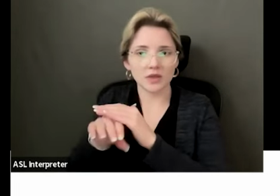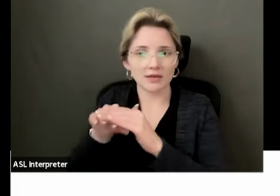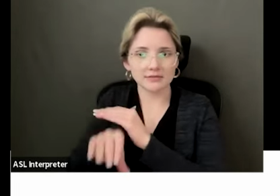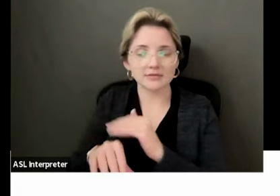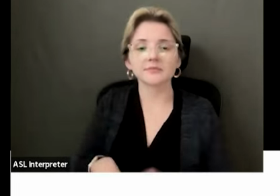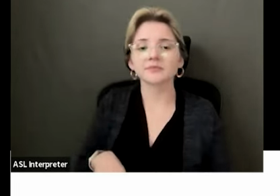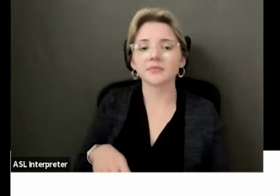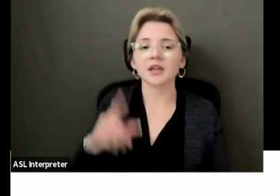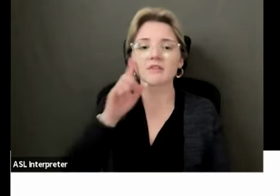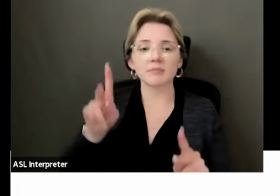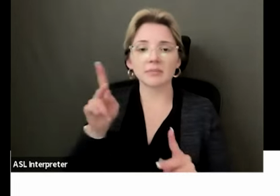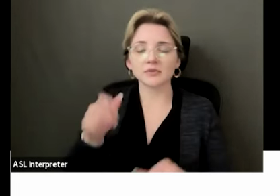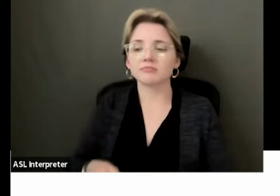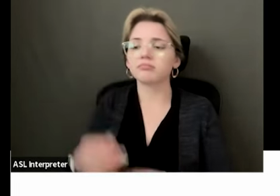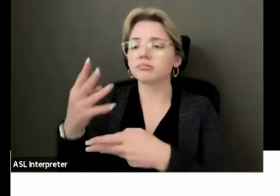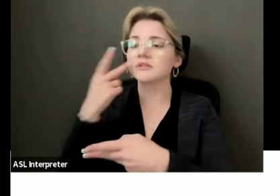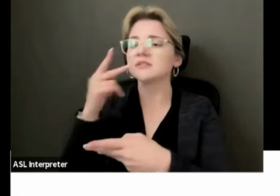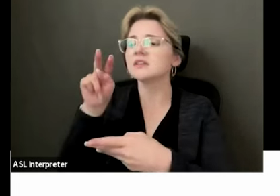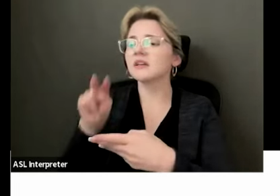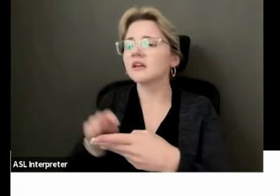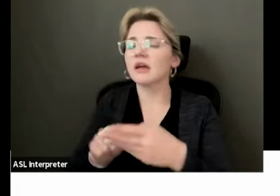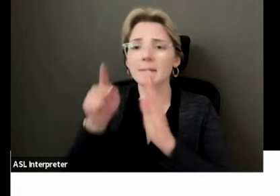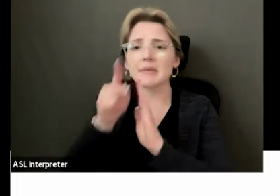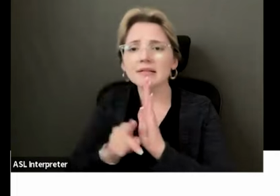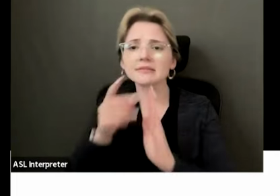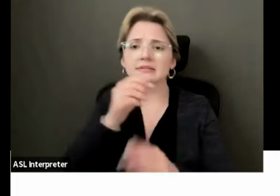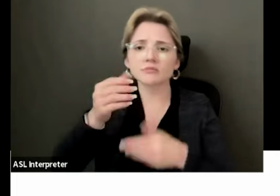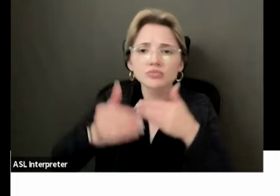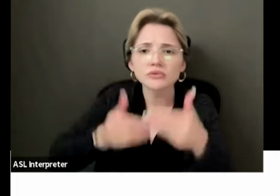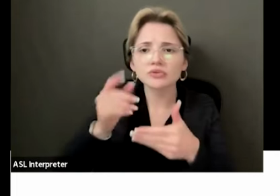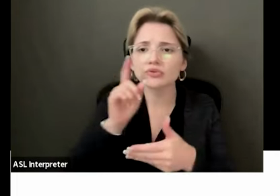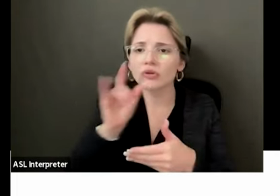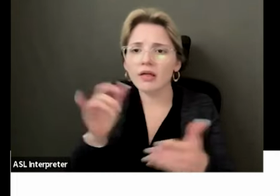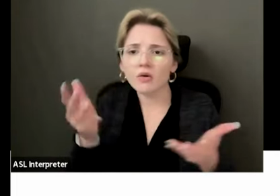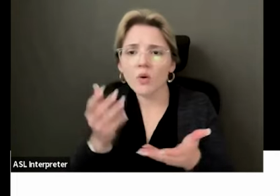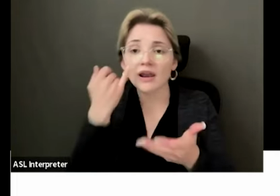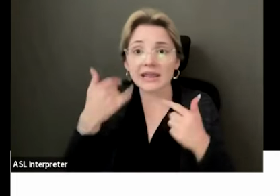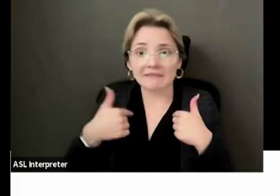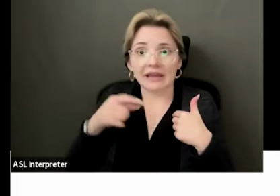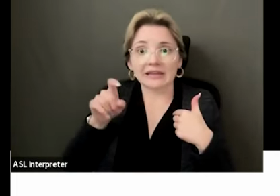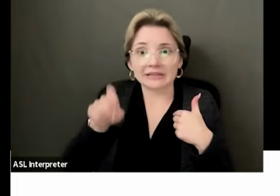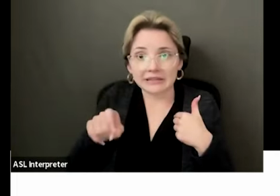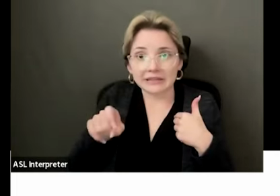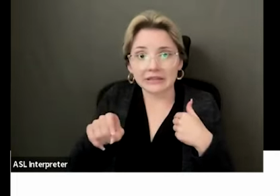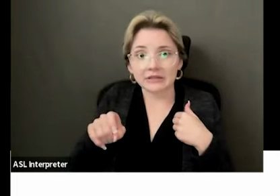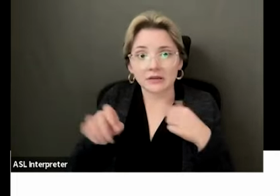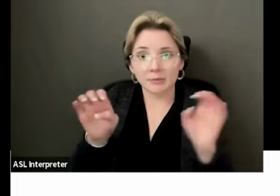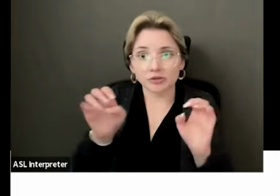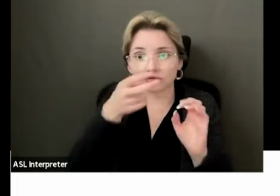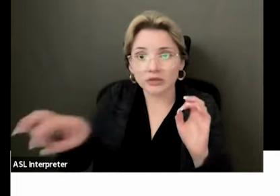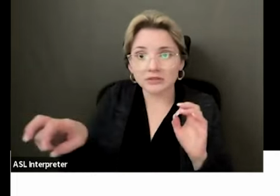policies and procedures for implementing emergency transfer. So we anticipate